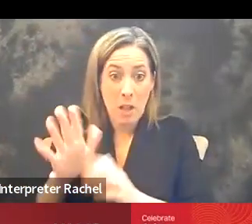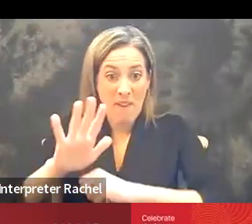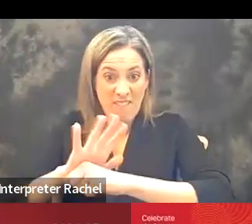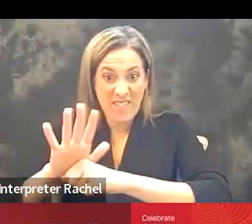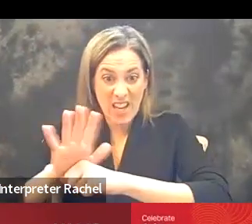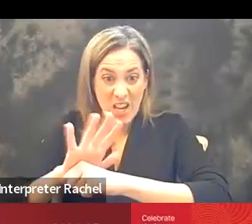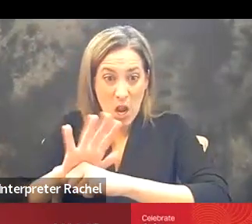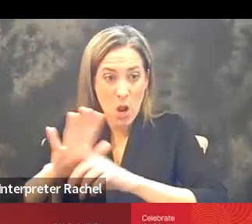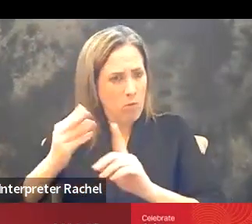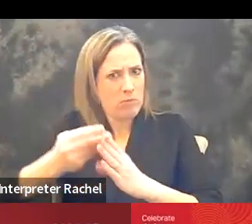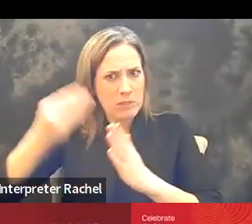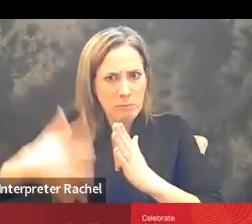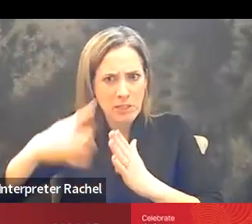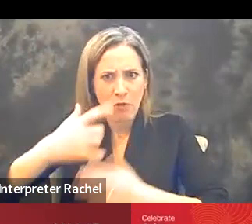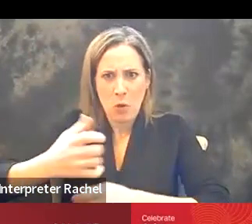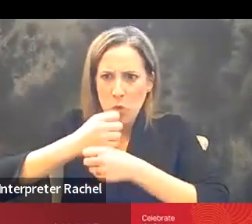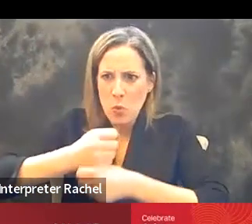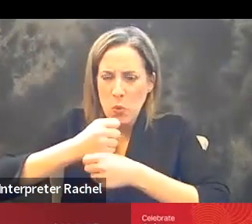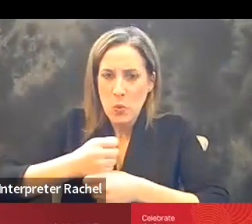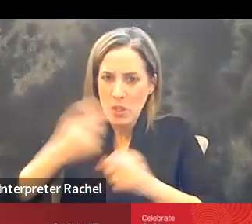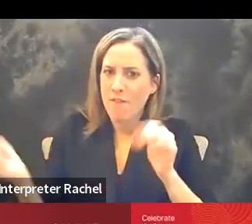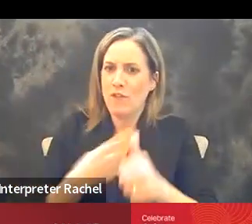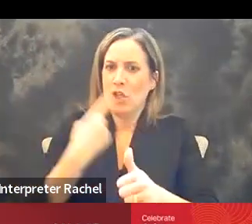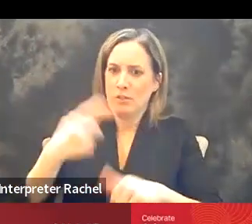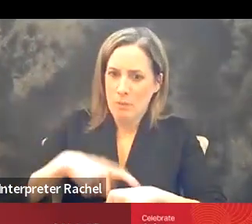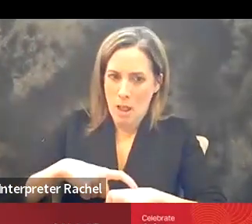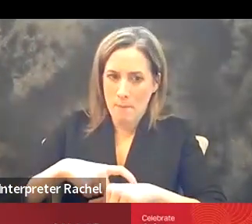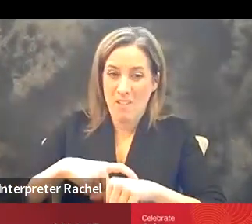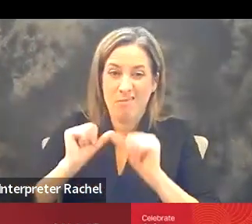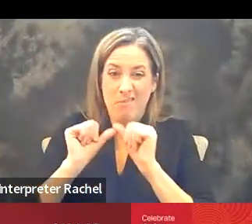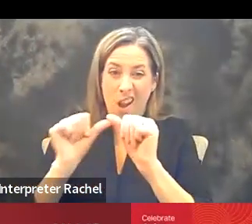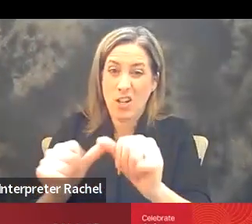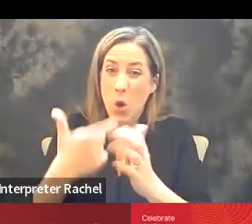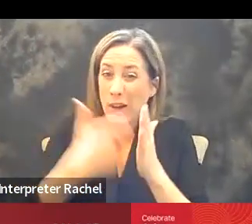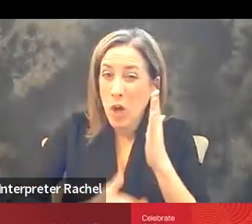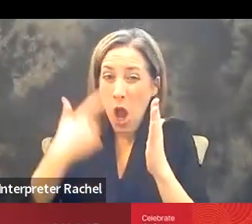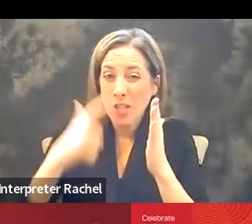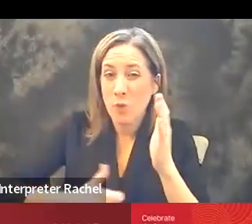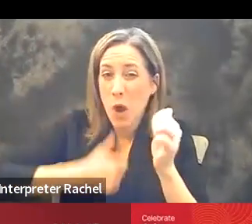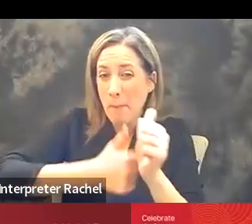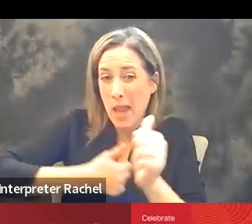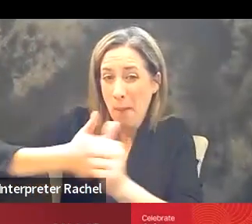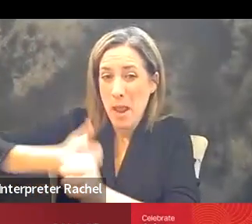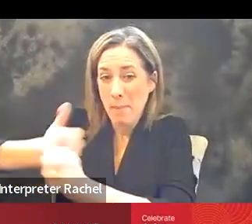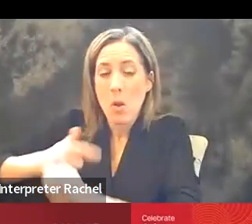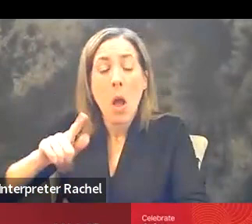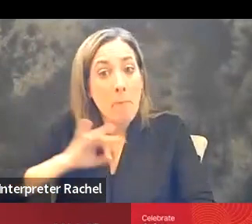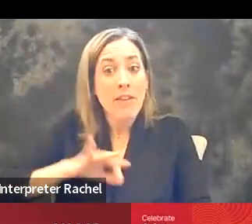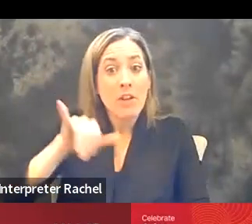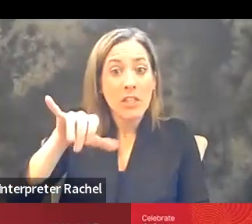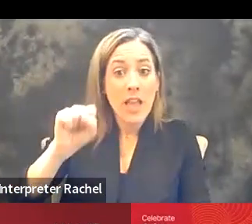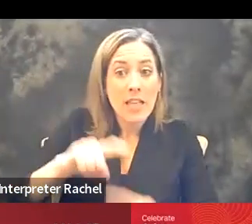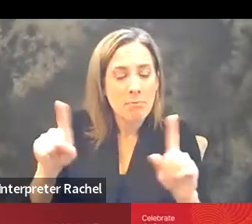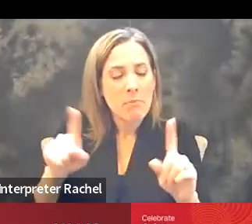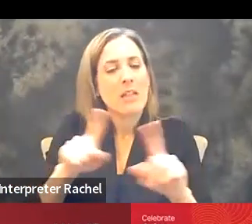was costly to produce the first time, there's an ongoing cost for upkeep. So I think they're beneficial, but I just want people